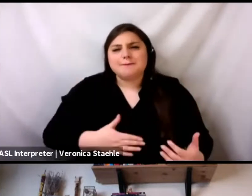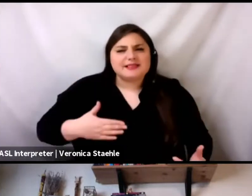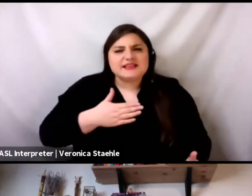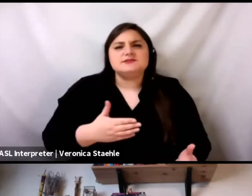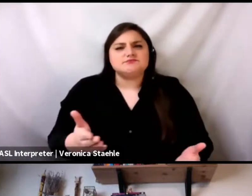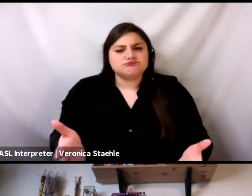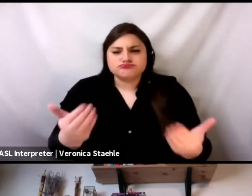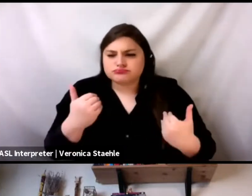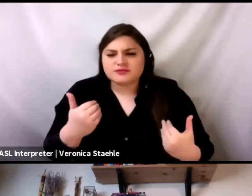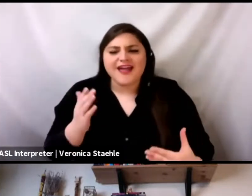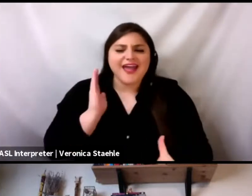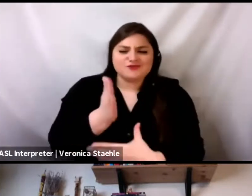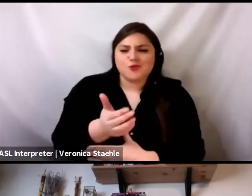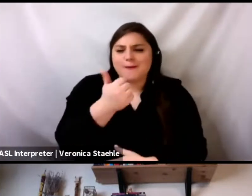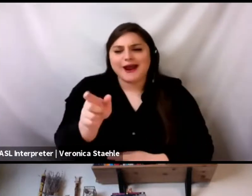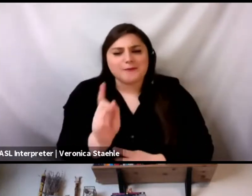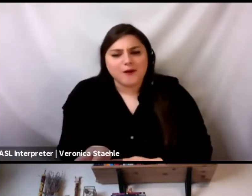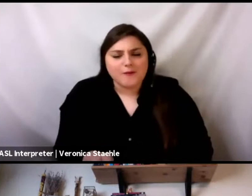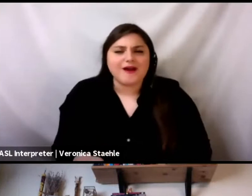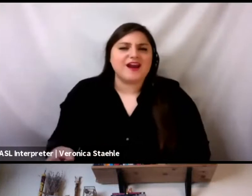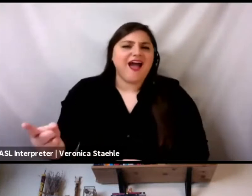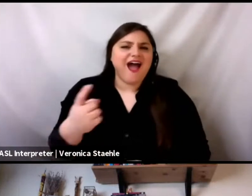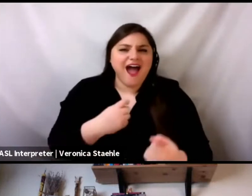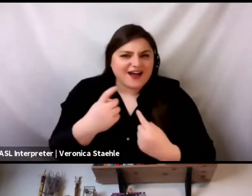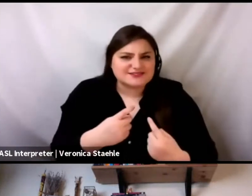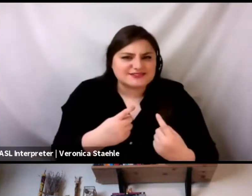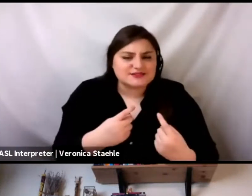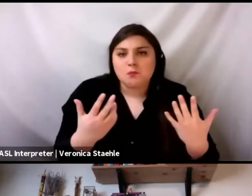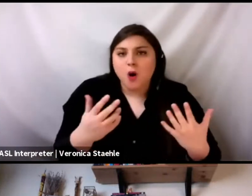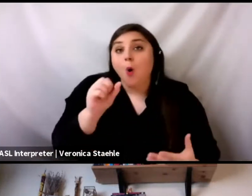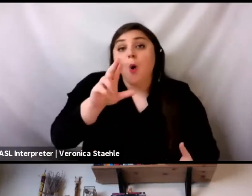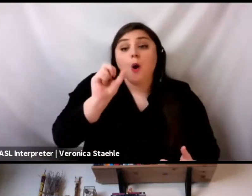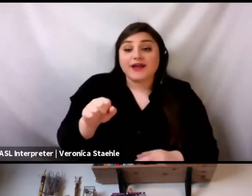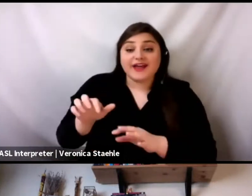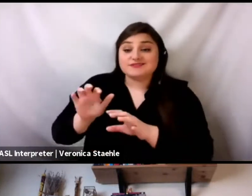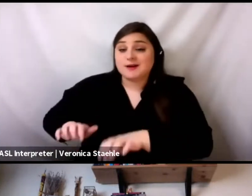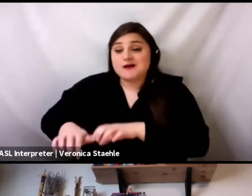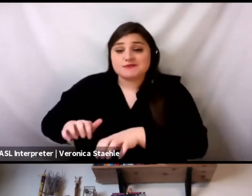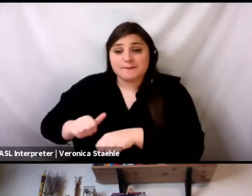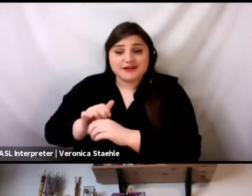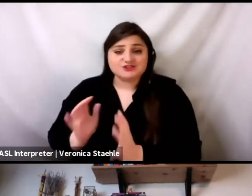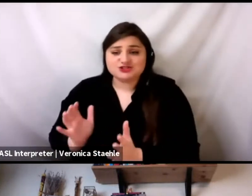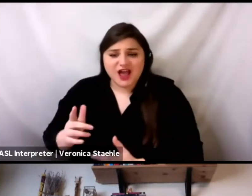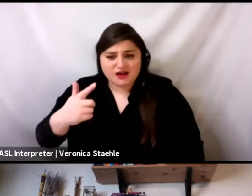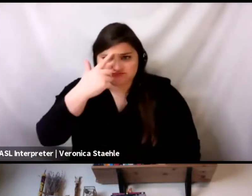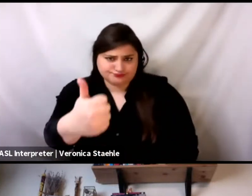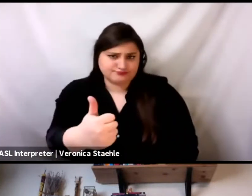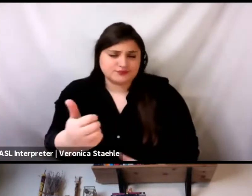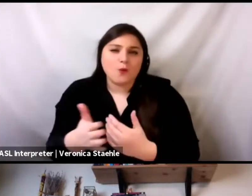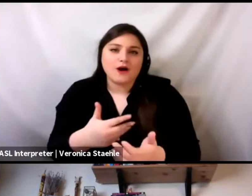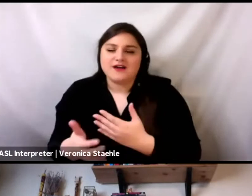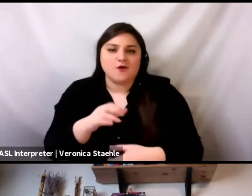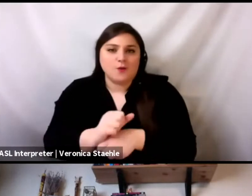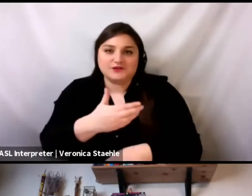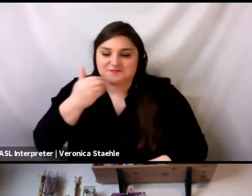time. Feel free to interrupt and like, or type it in to the chat. Either way, whatever makes sense to you is